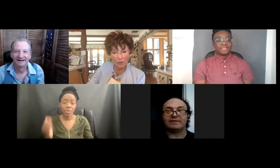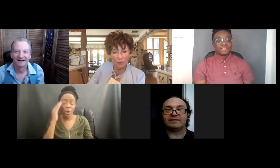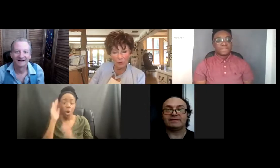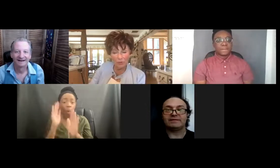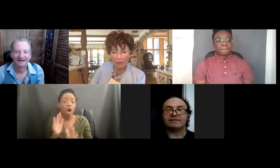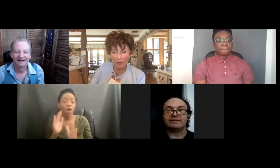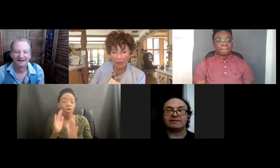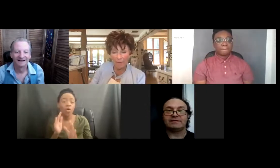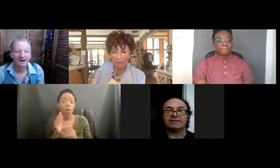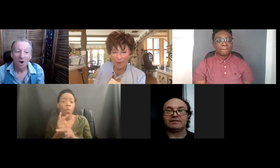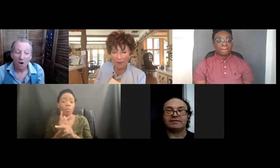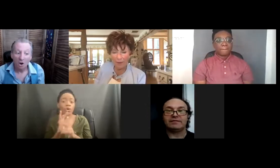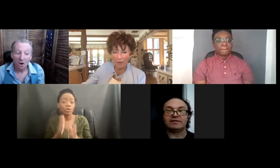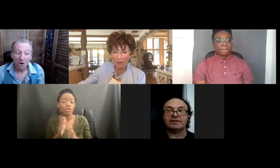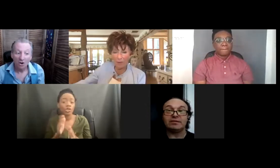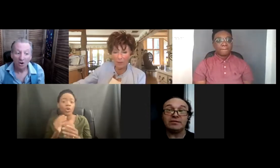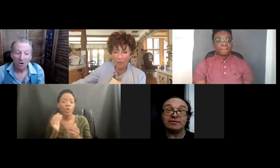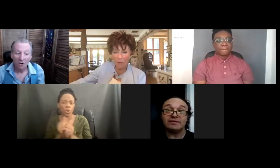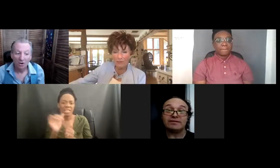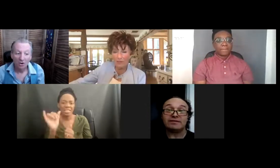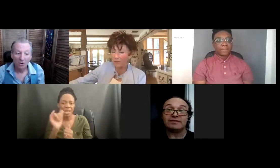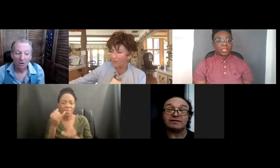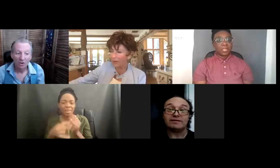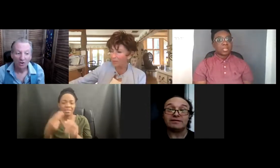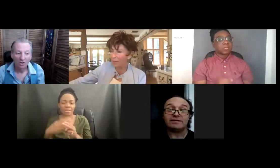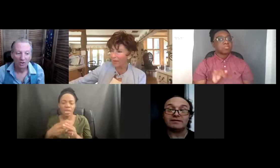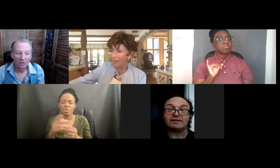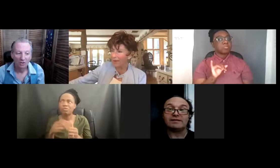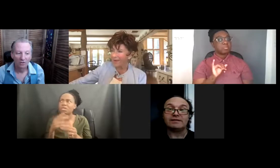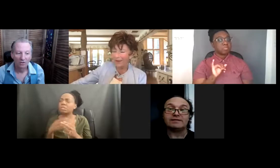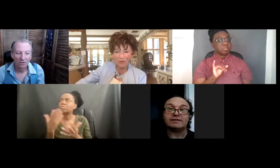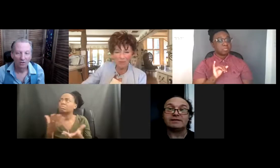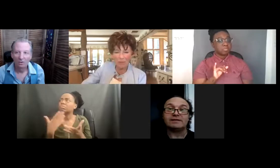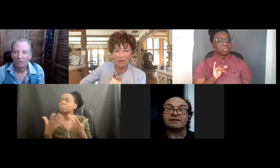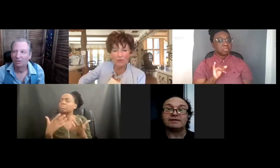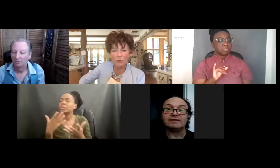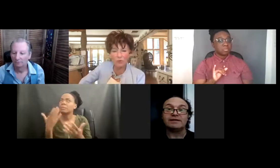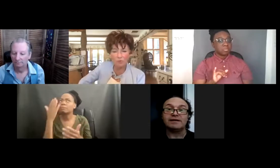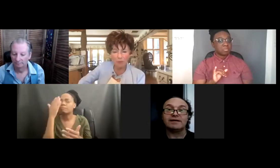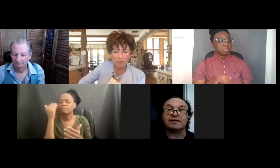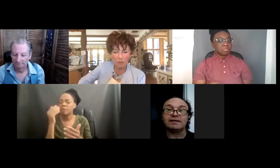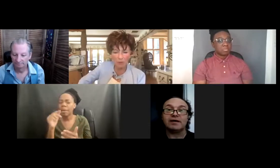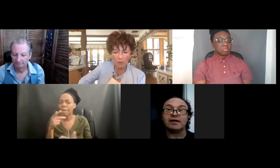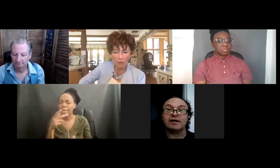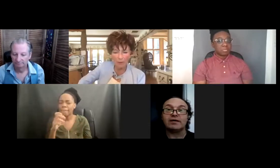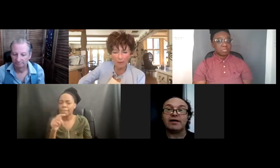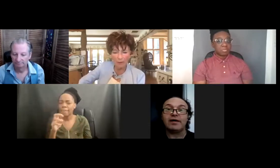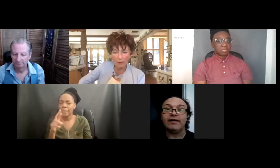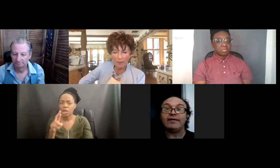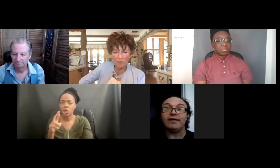producer, Tewksbury. You do? What was his first name? I don't know. Peter